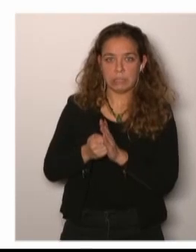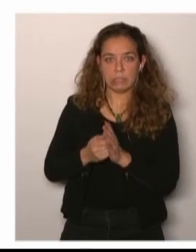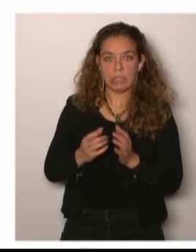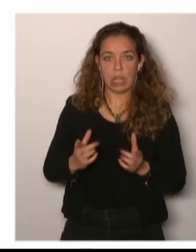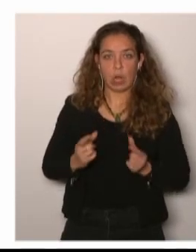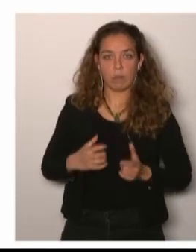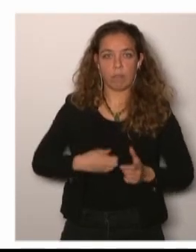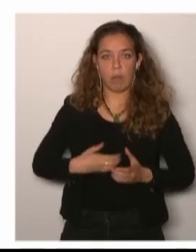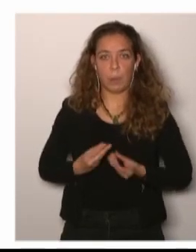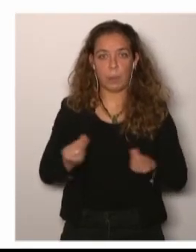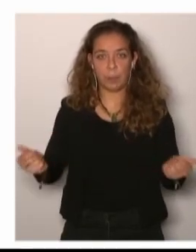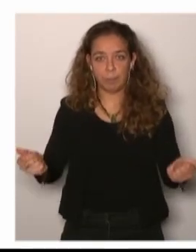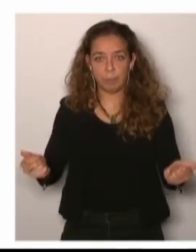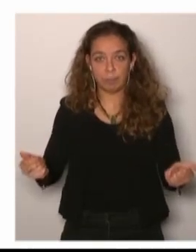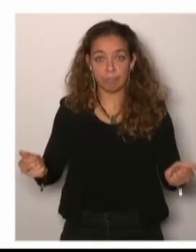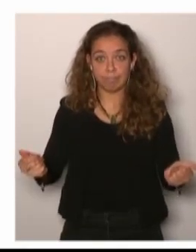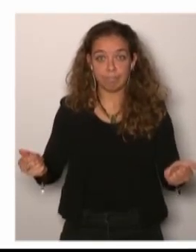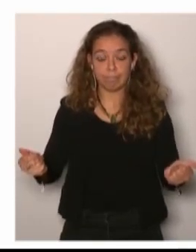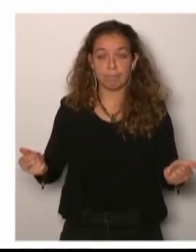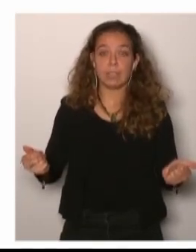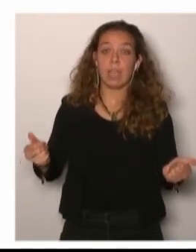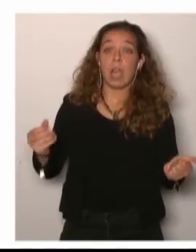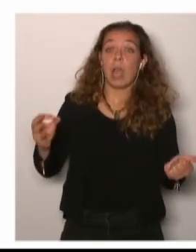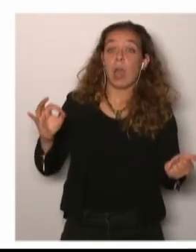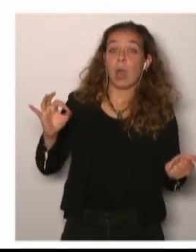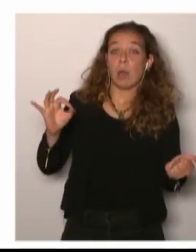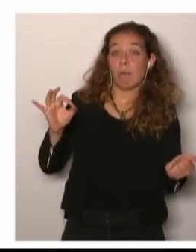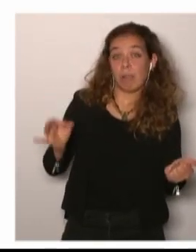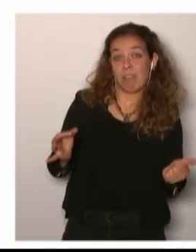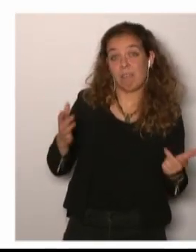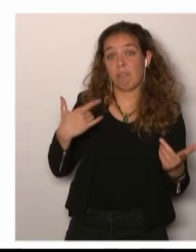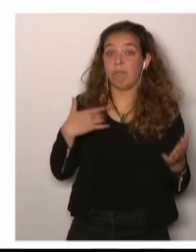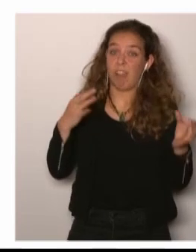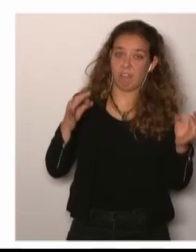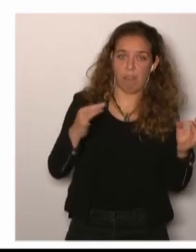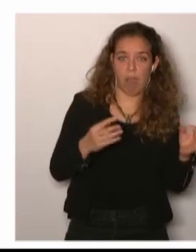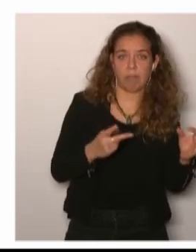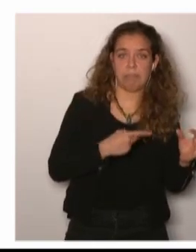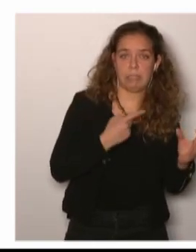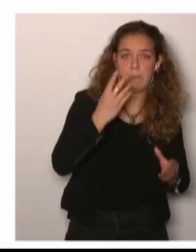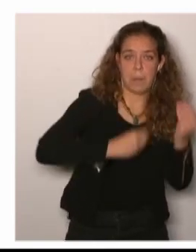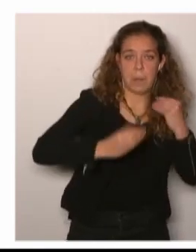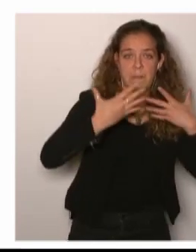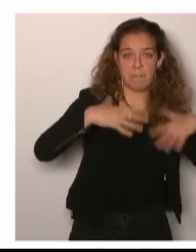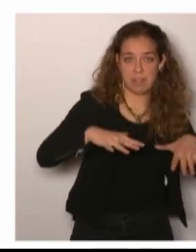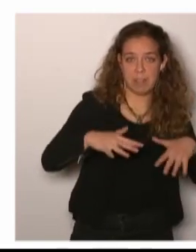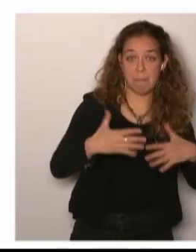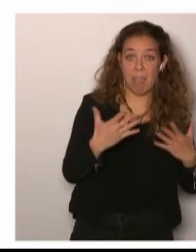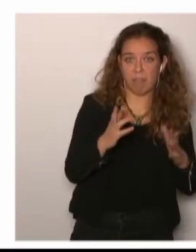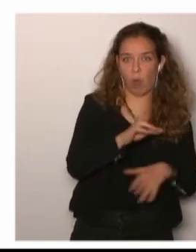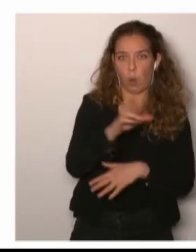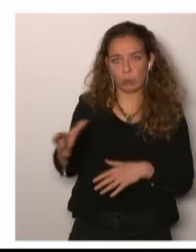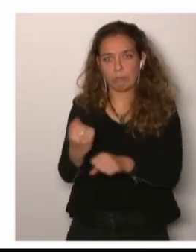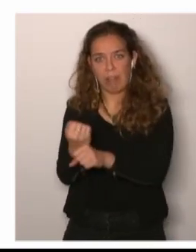meeting, I guess. But the issue of return to work and the right to work is really important, I think, for somebody's